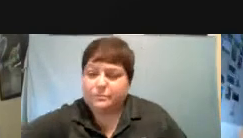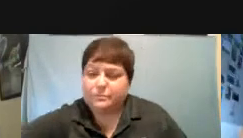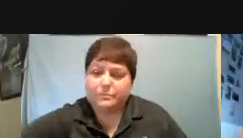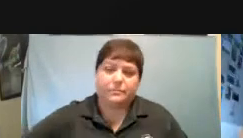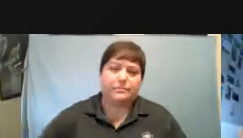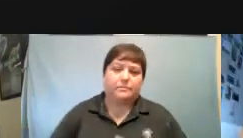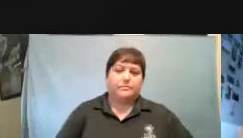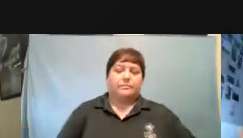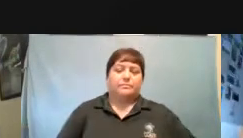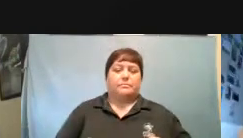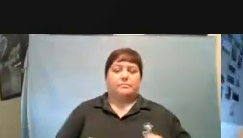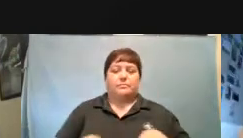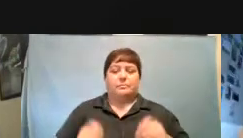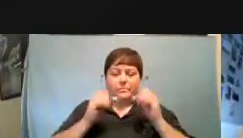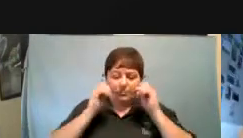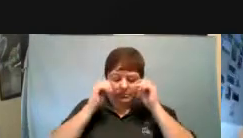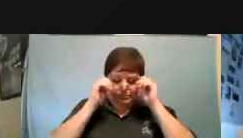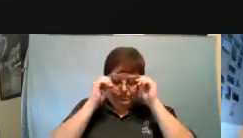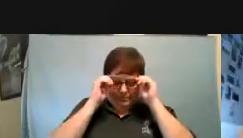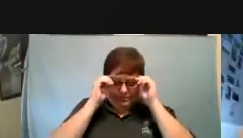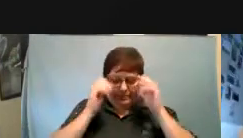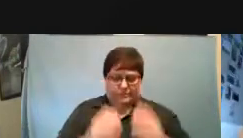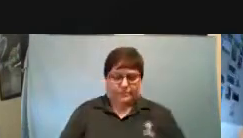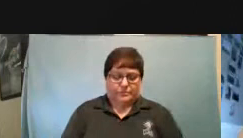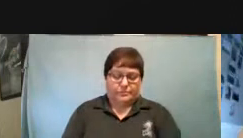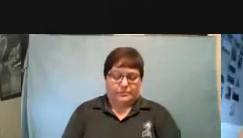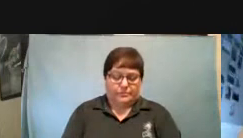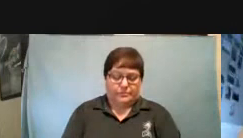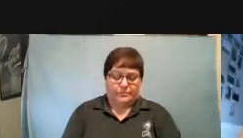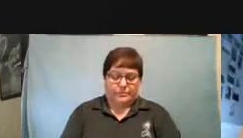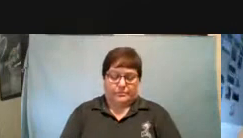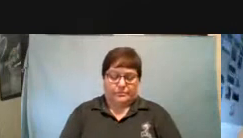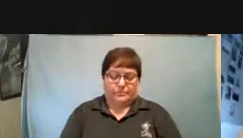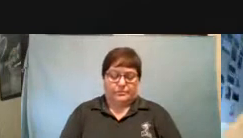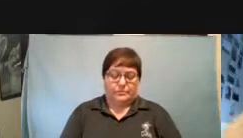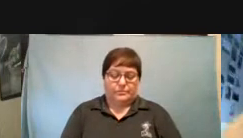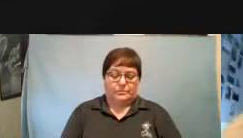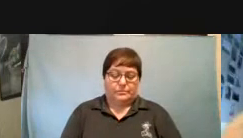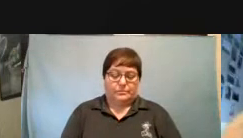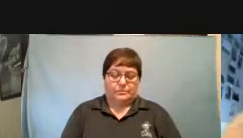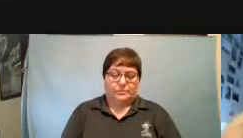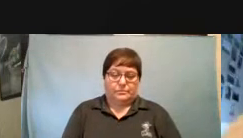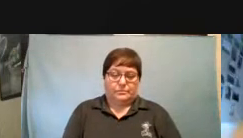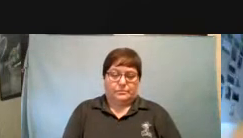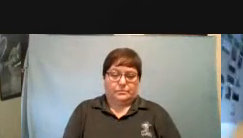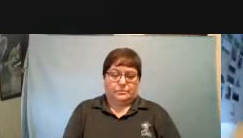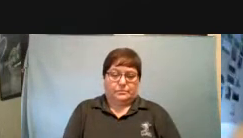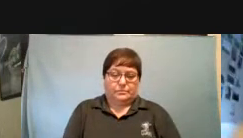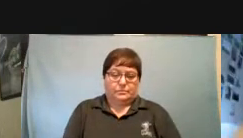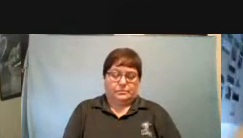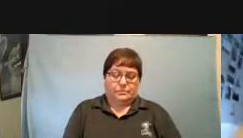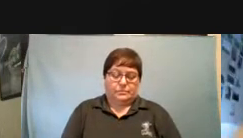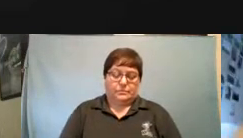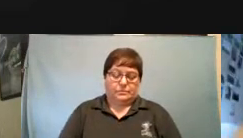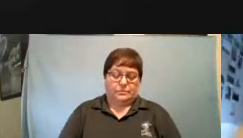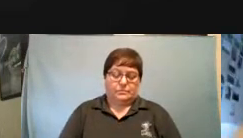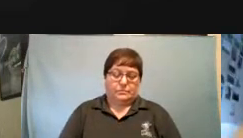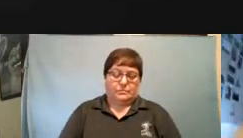Again, something I'm super proud of. We heard from the advisory last year that it felt like when the pandemic